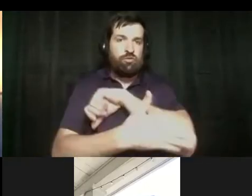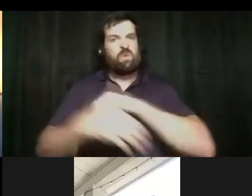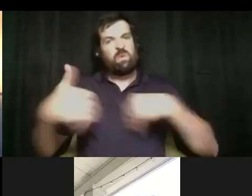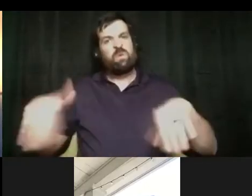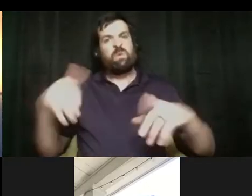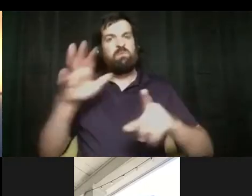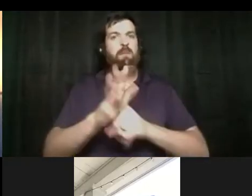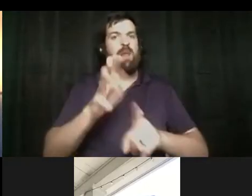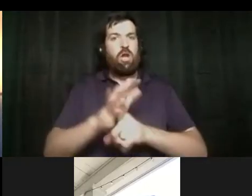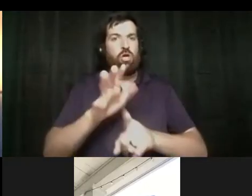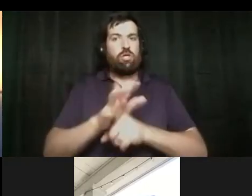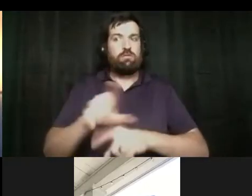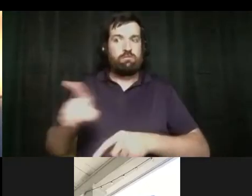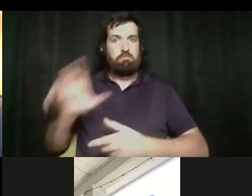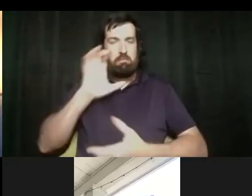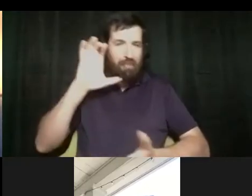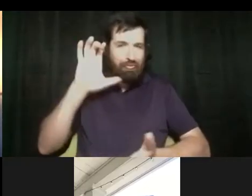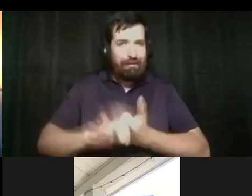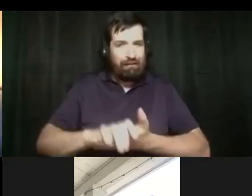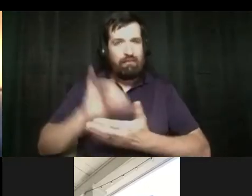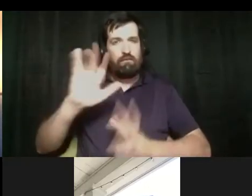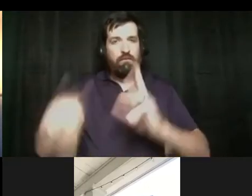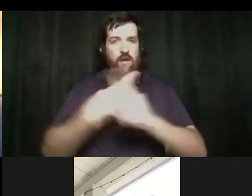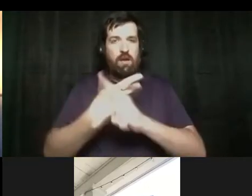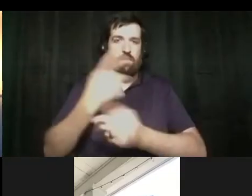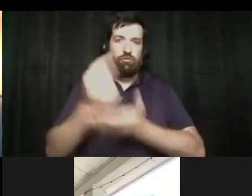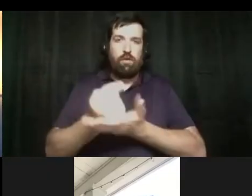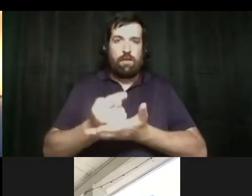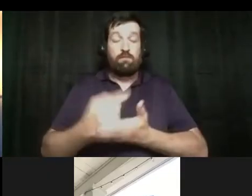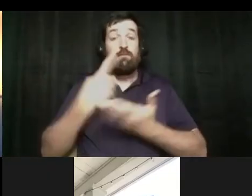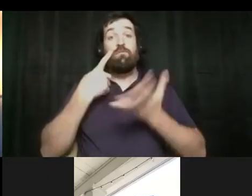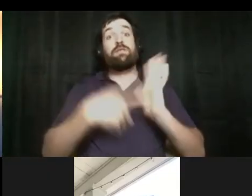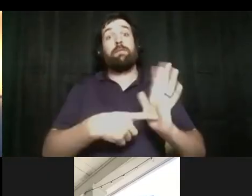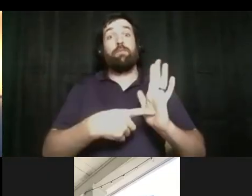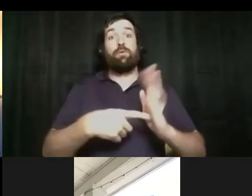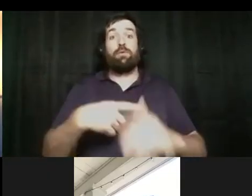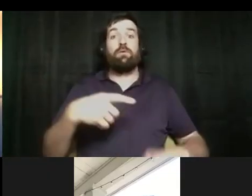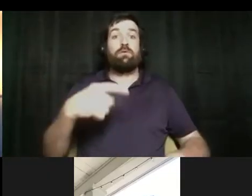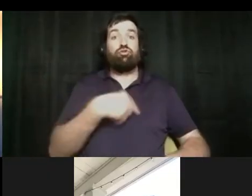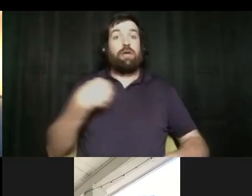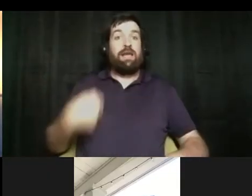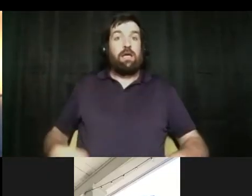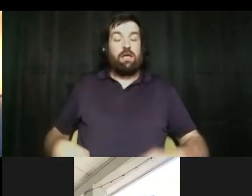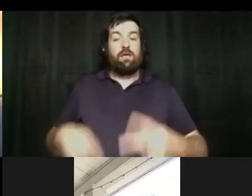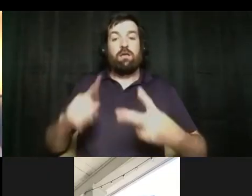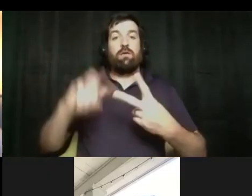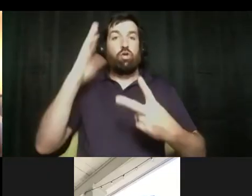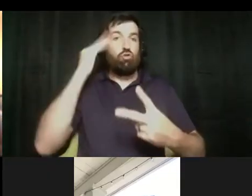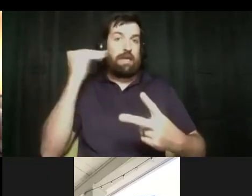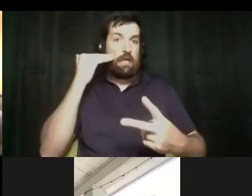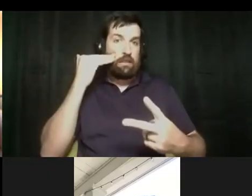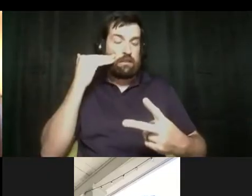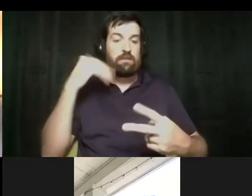people believe to this kind of treatment. Even, for example, in China, Korea, they